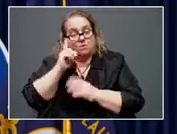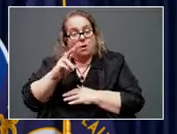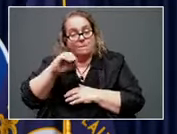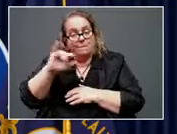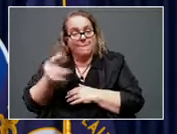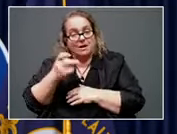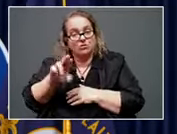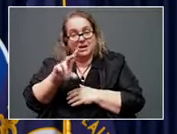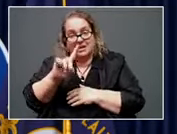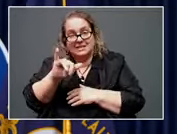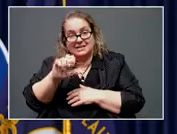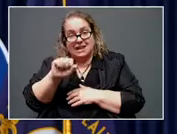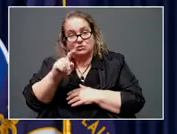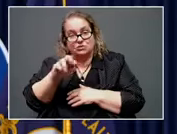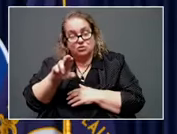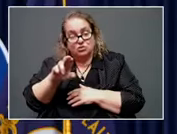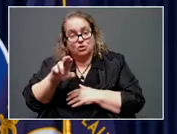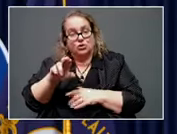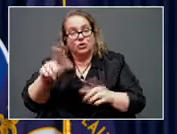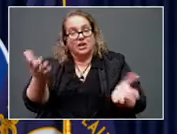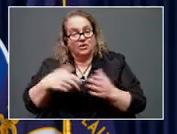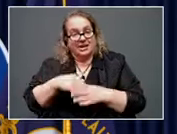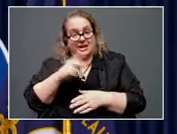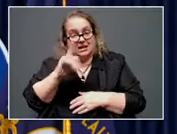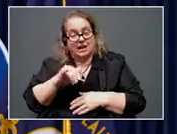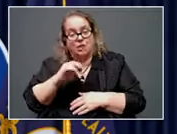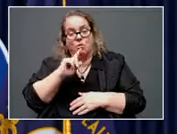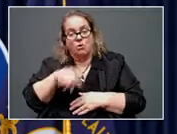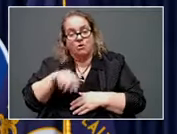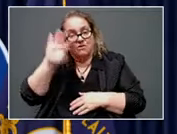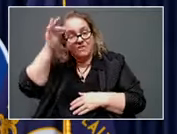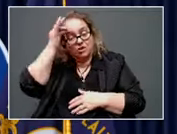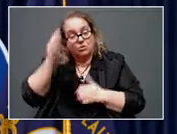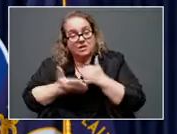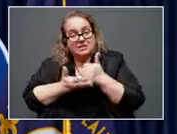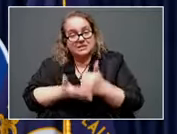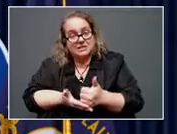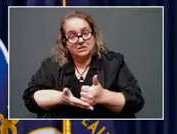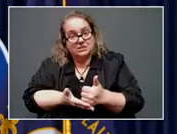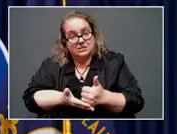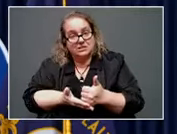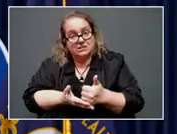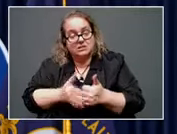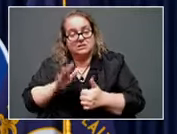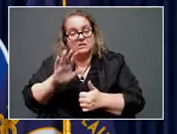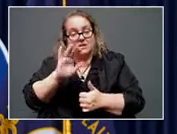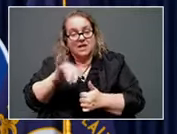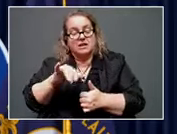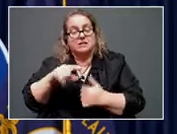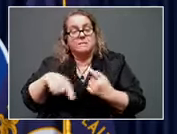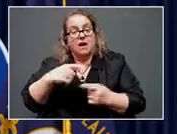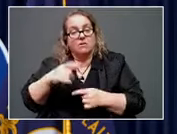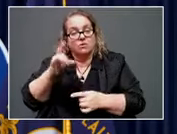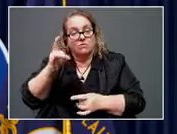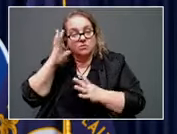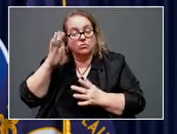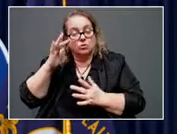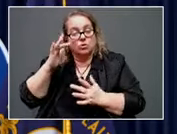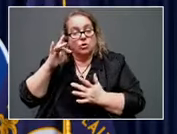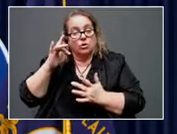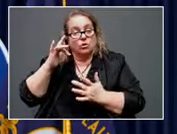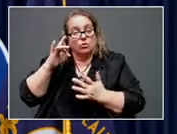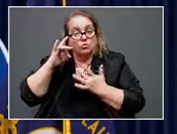in the Commonwealth of Kentucky and ordered federal assistance. This is about the severe storms, straight line winds, tornadoes,